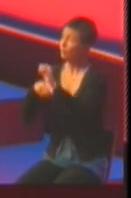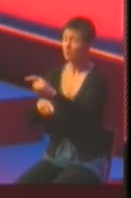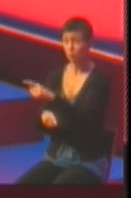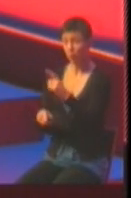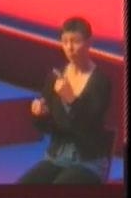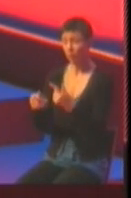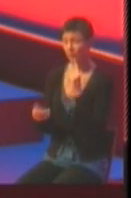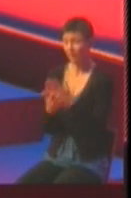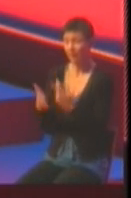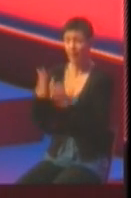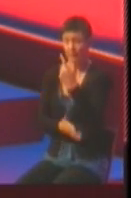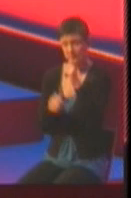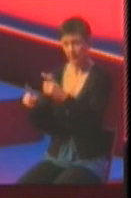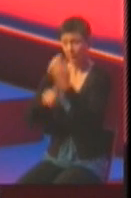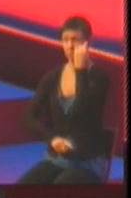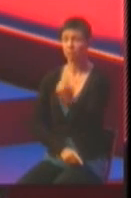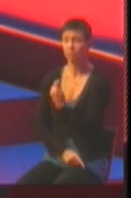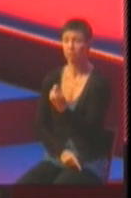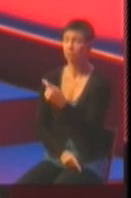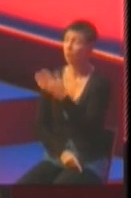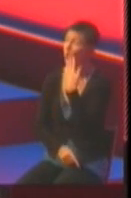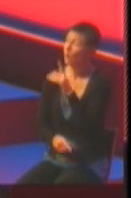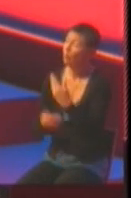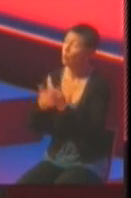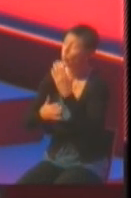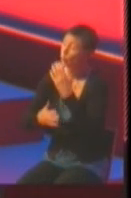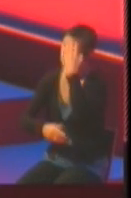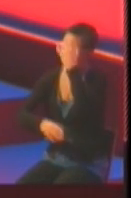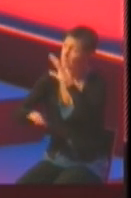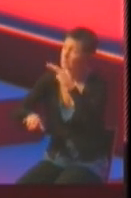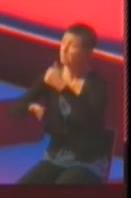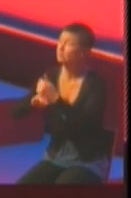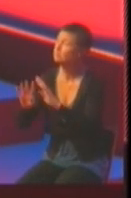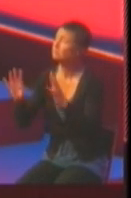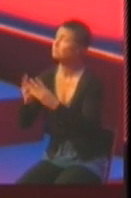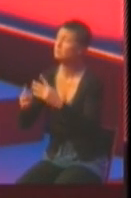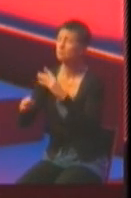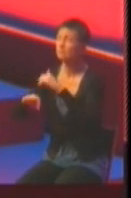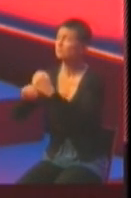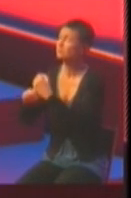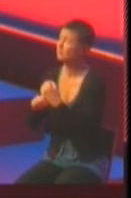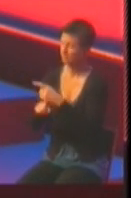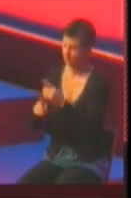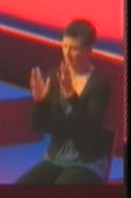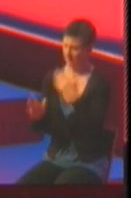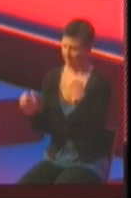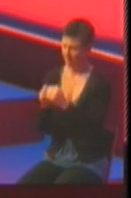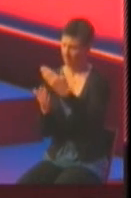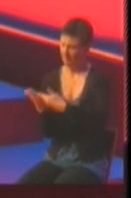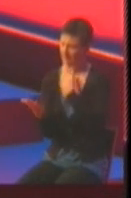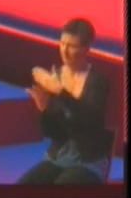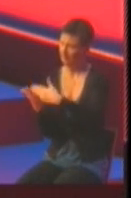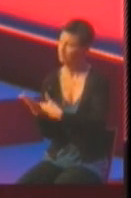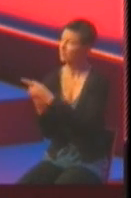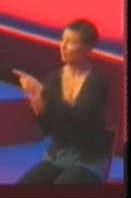achievement. And when it emerges, the new government must have a mandate to work on the issues that are